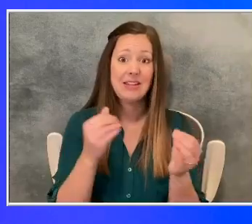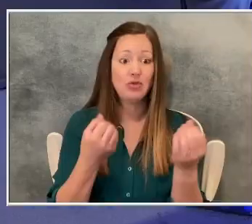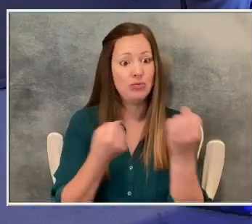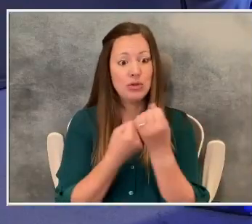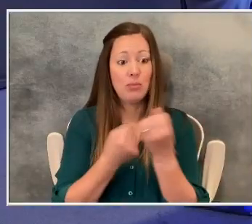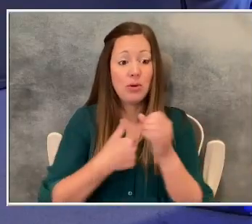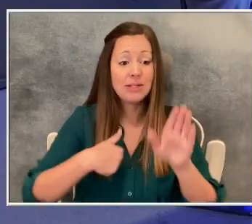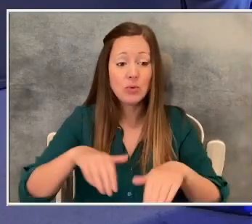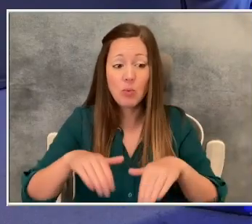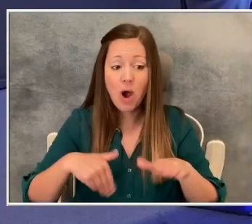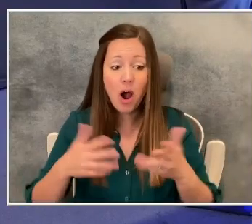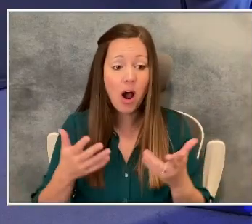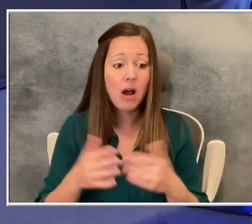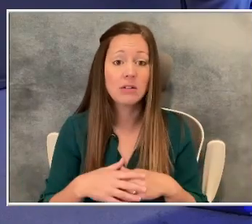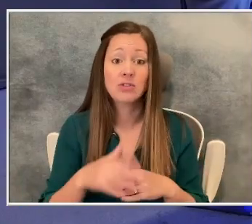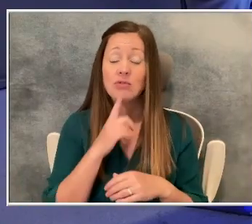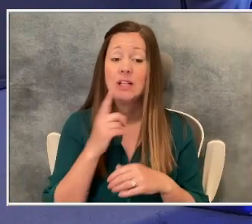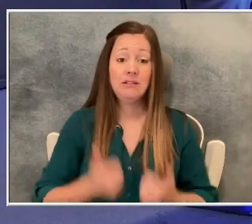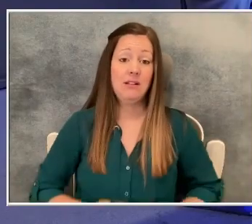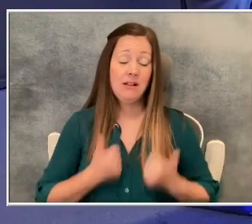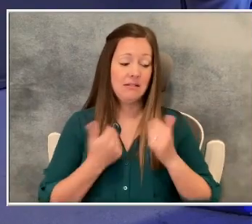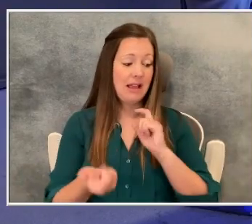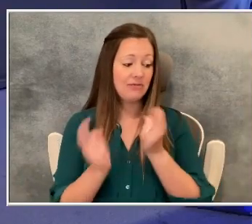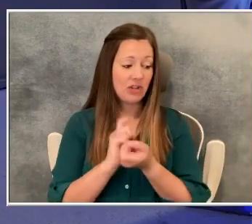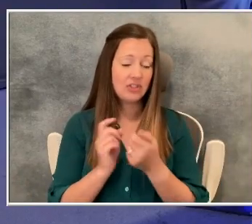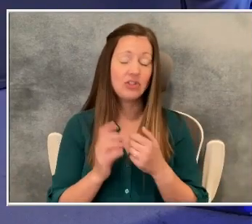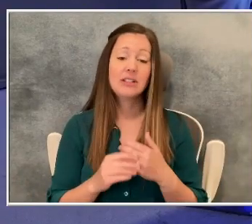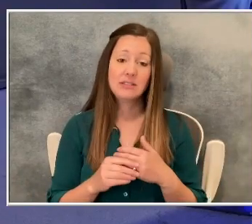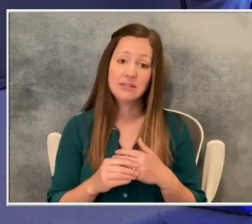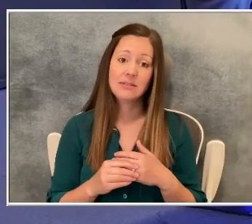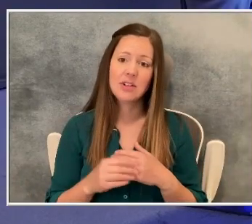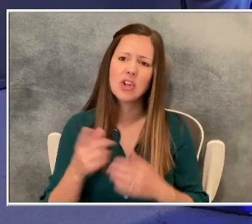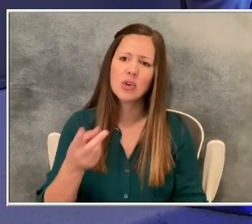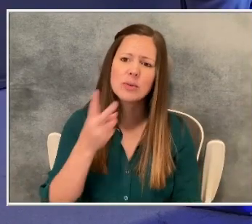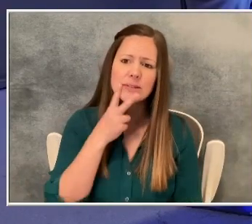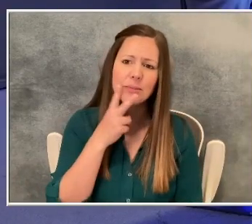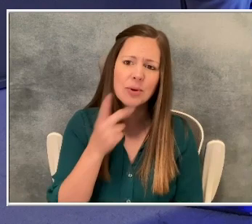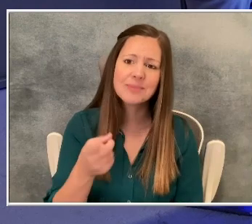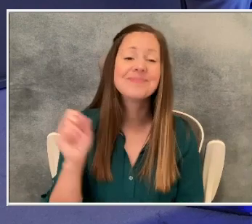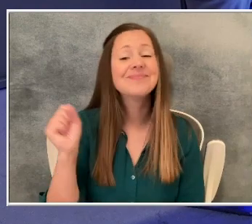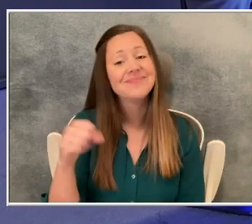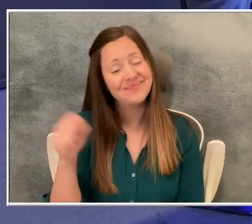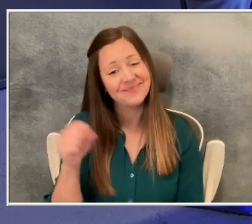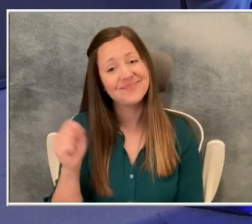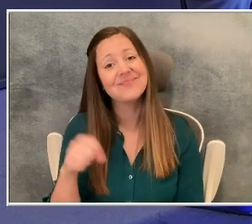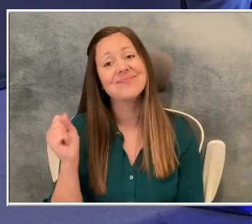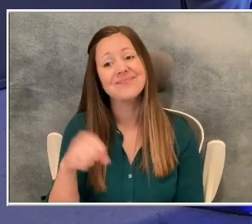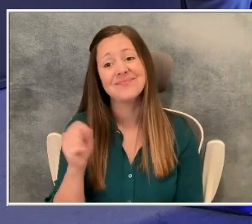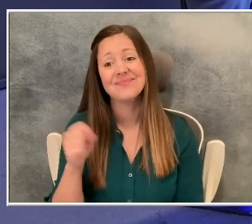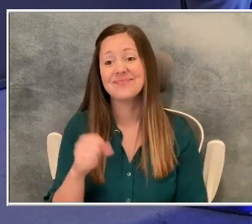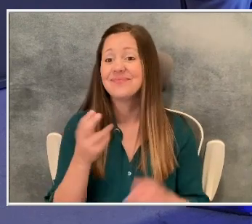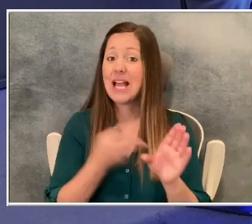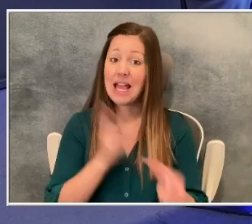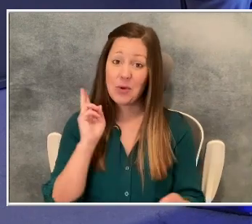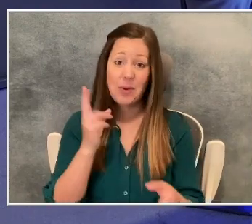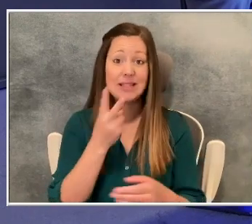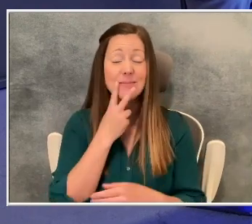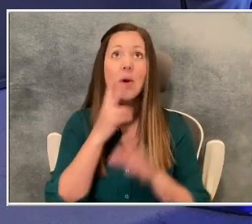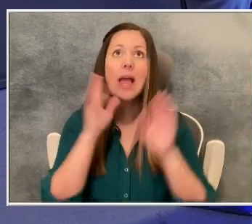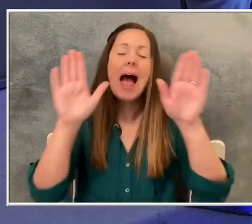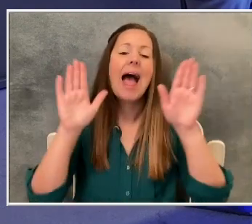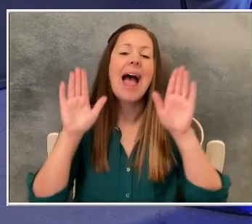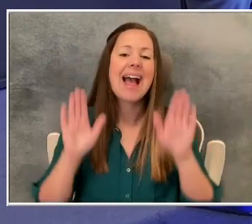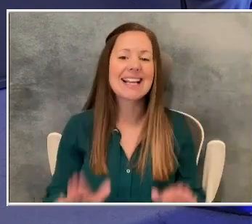That's life-changing event. Yes, then. it is. It is. Now, were you a smoker by chance? I was. And are you still smoking? No. Excellent. You know, I'm a